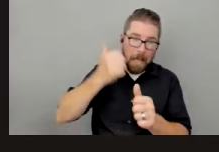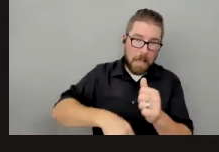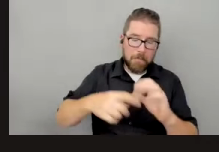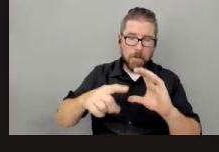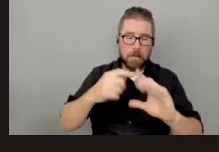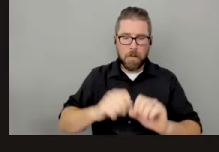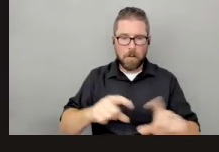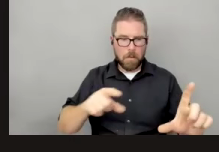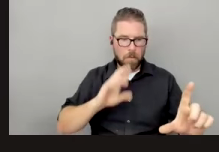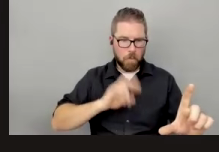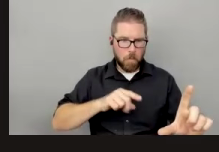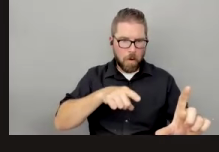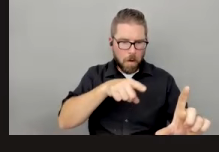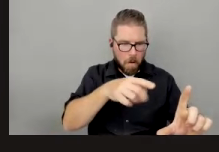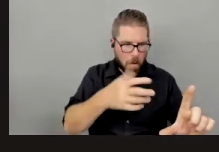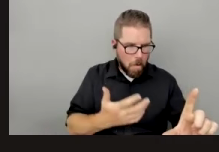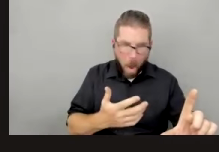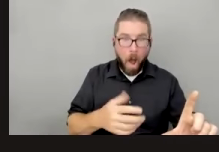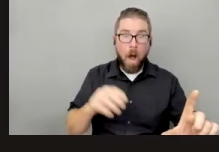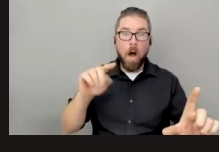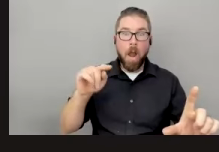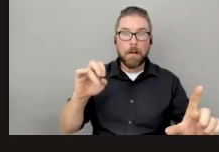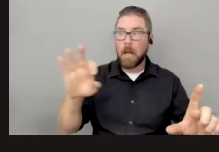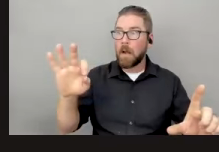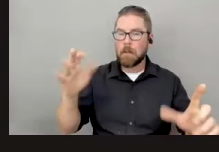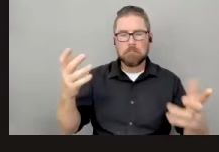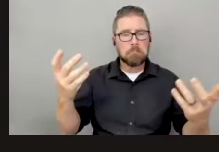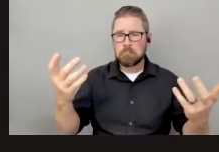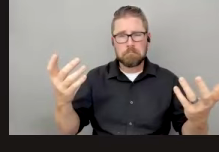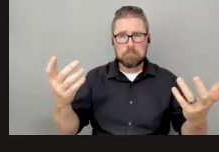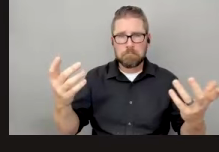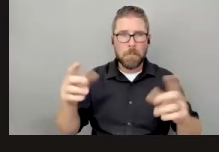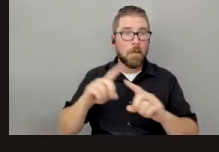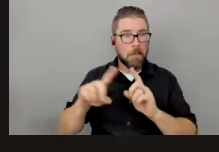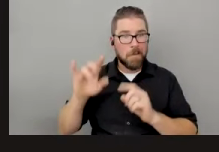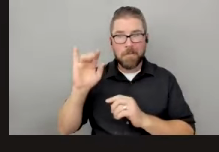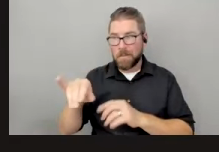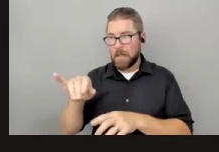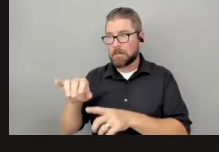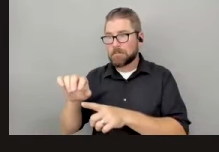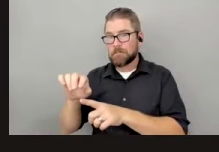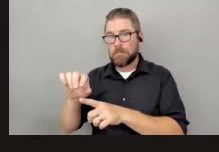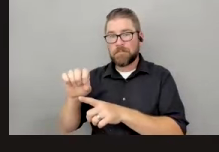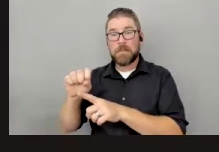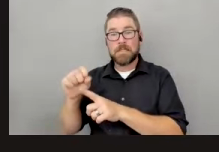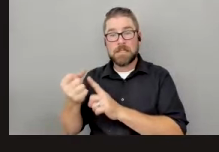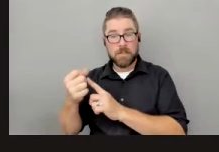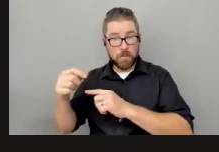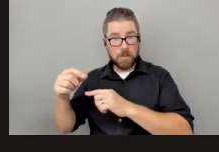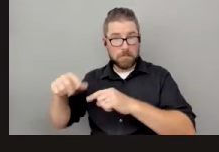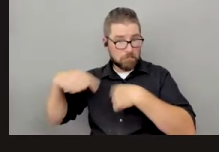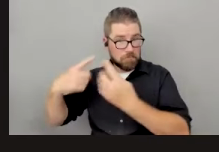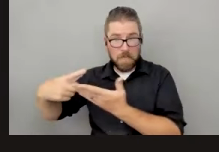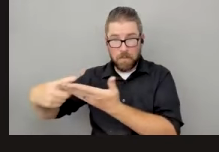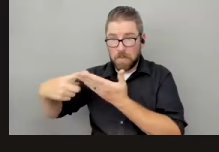earlier don't necessarily mean that's everything that was told to us. Those are just issues that actually became Title IX